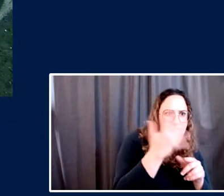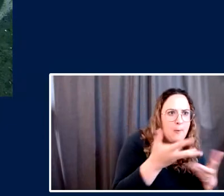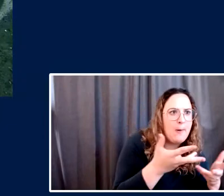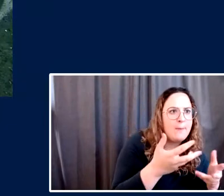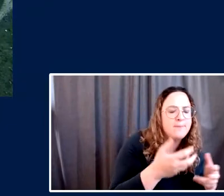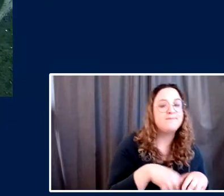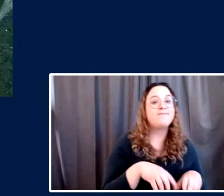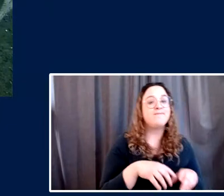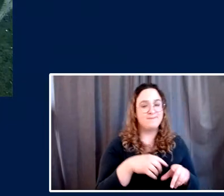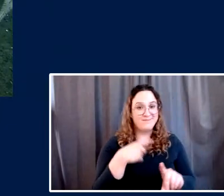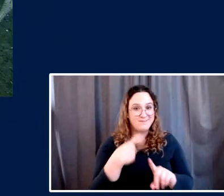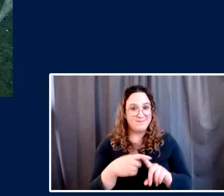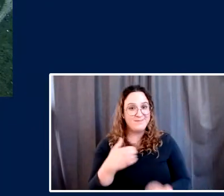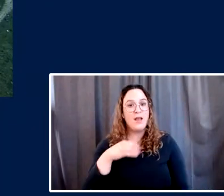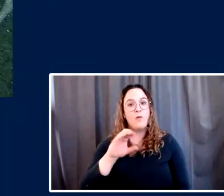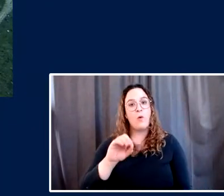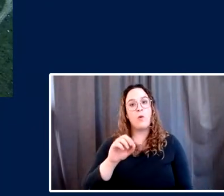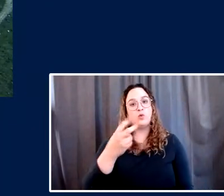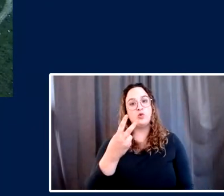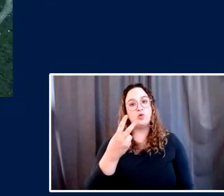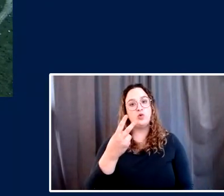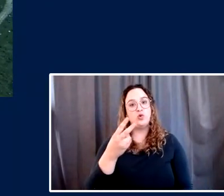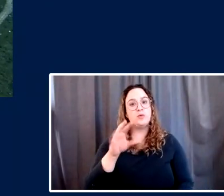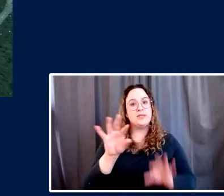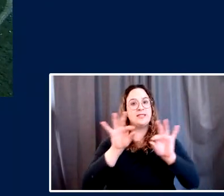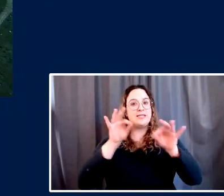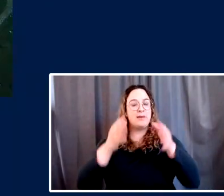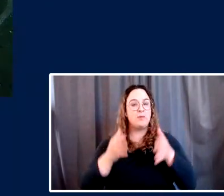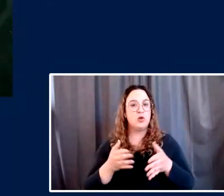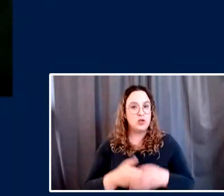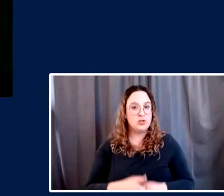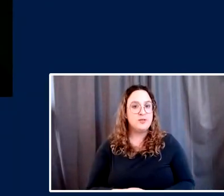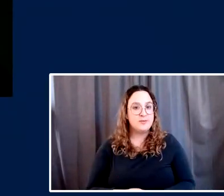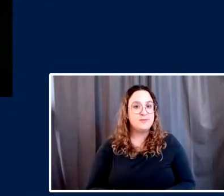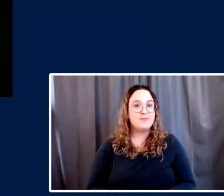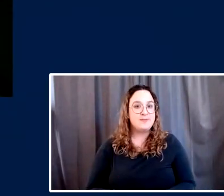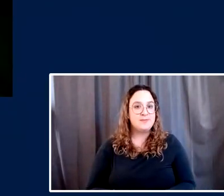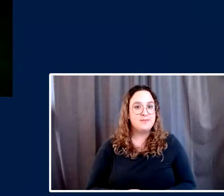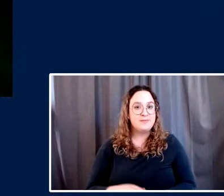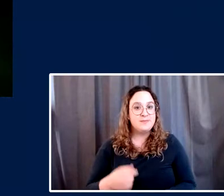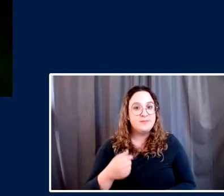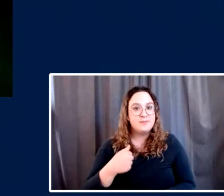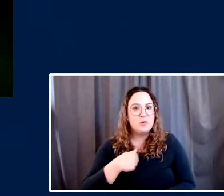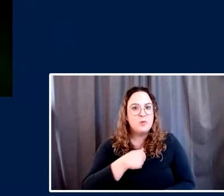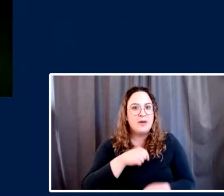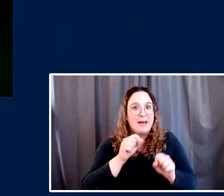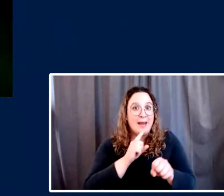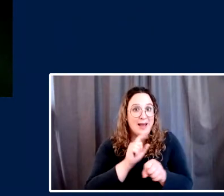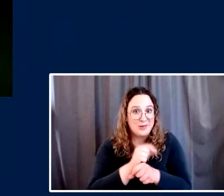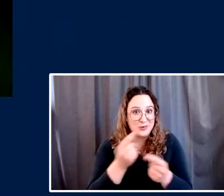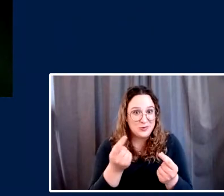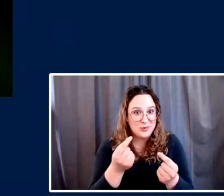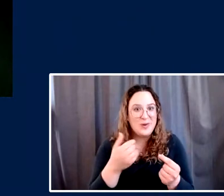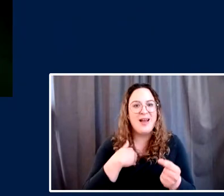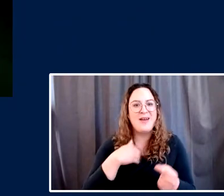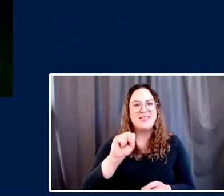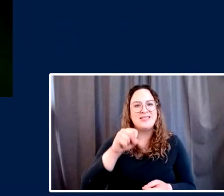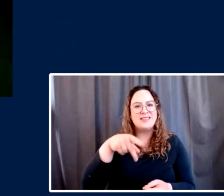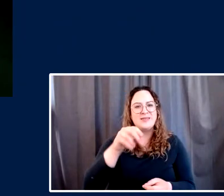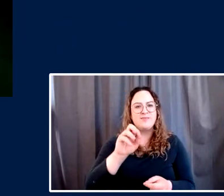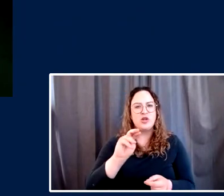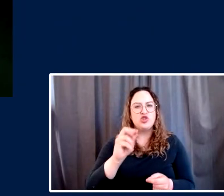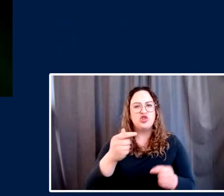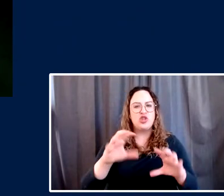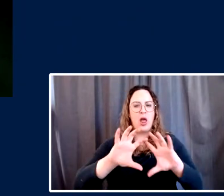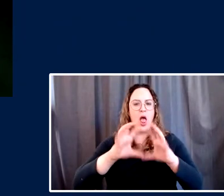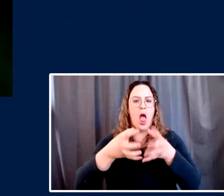with a manipulator and reach the O2 sampler out actually and put it like inside a sponge, and that sponge then we can read the